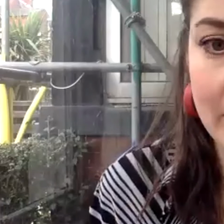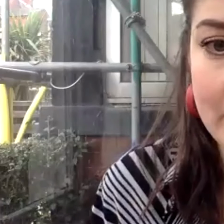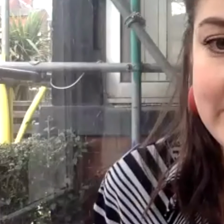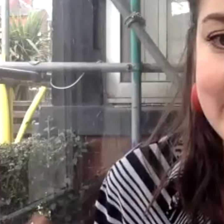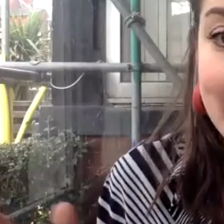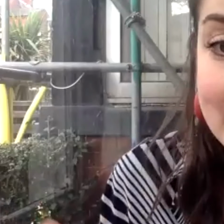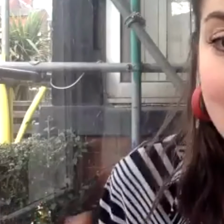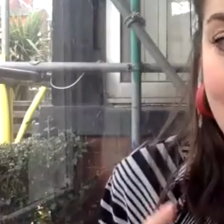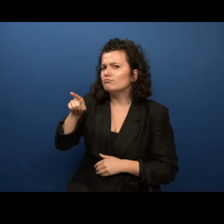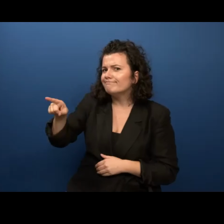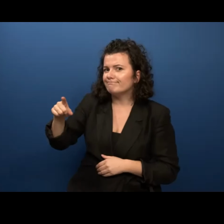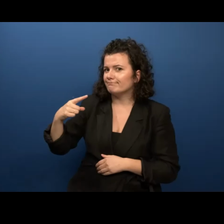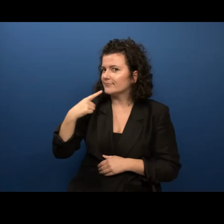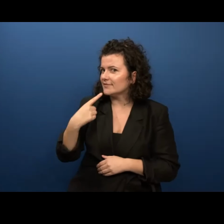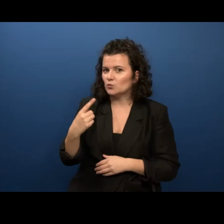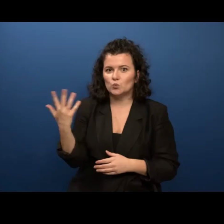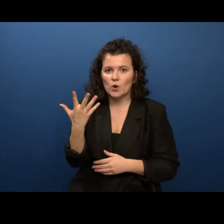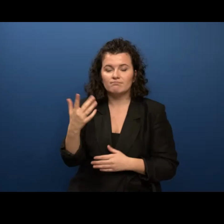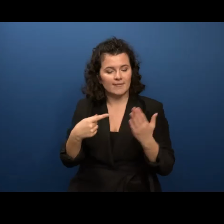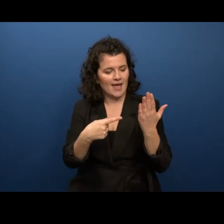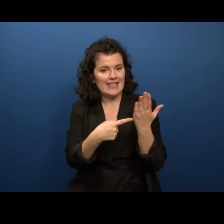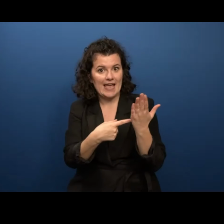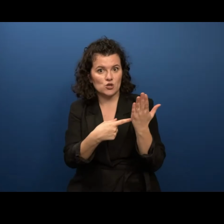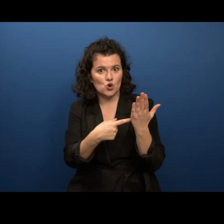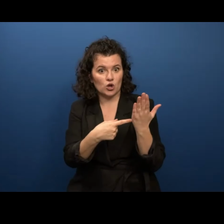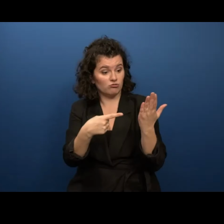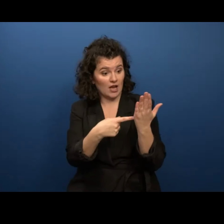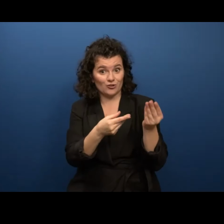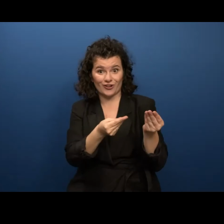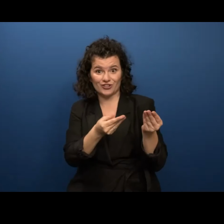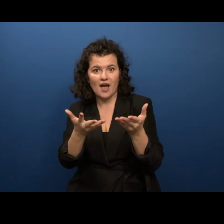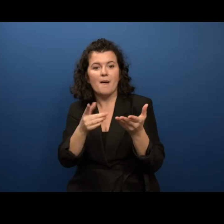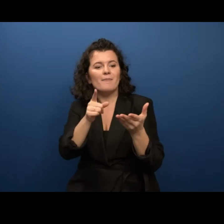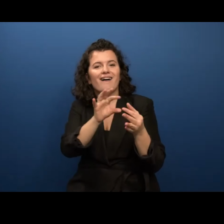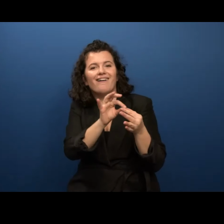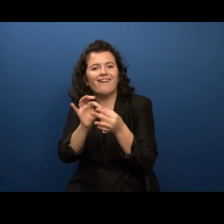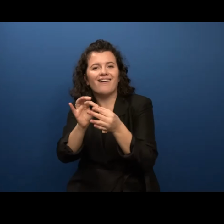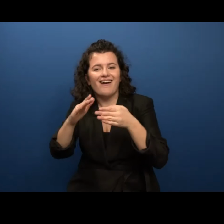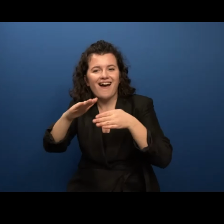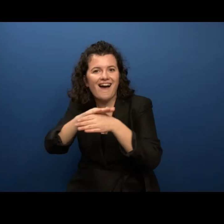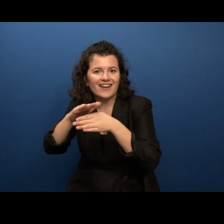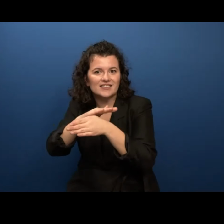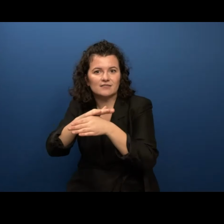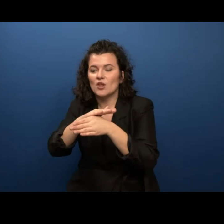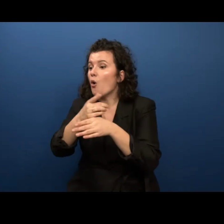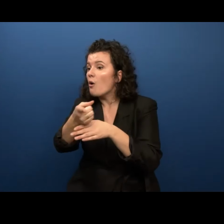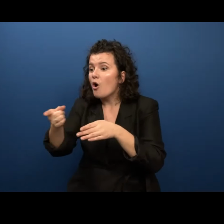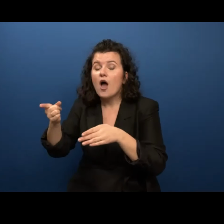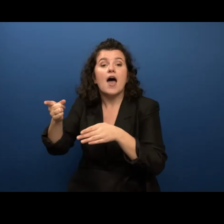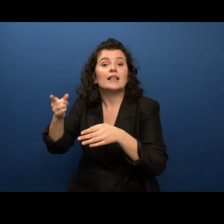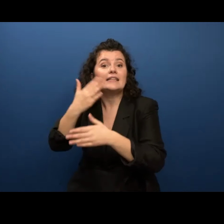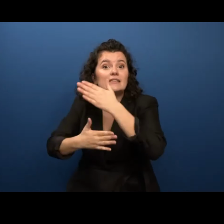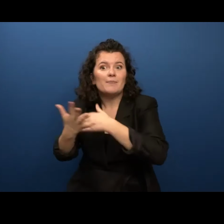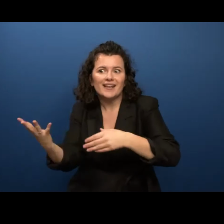of technology to integrate persons with disabilities, not only into the community, but into activism, into advocacy, into